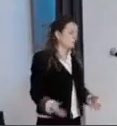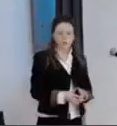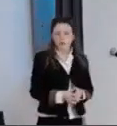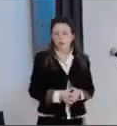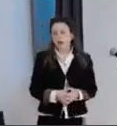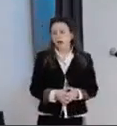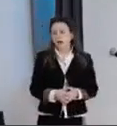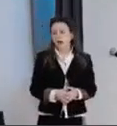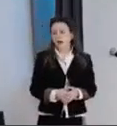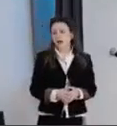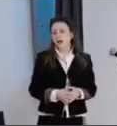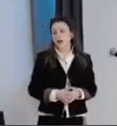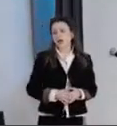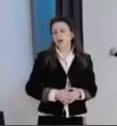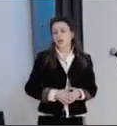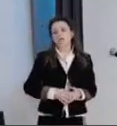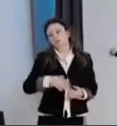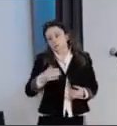were put forward.